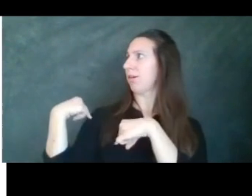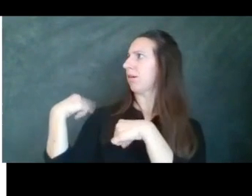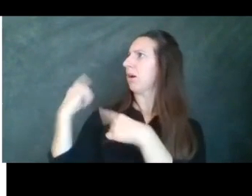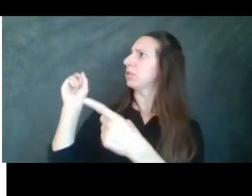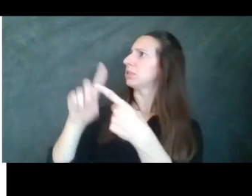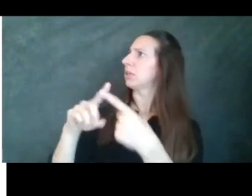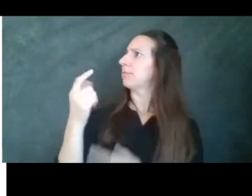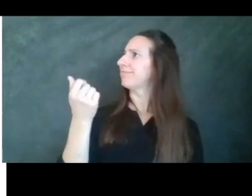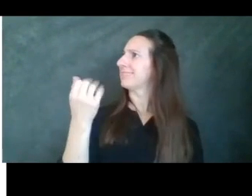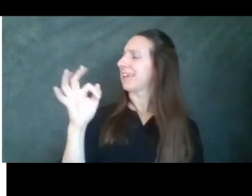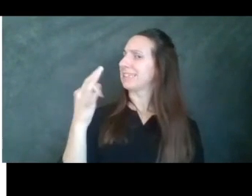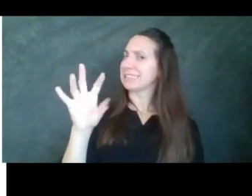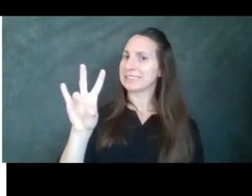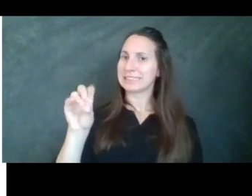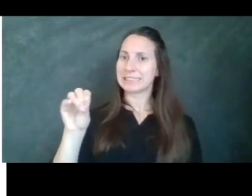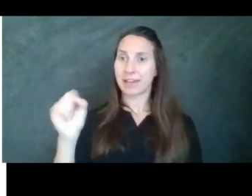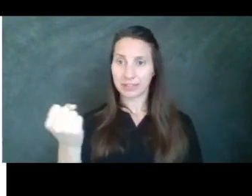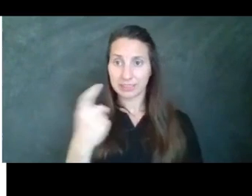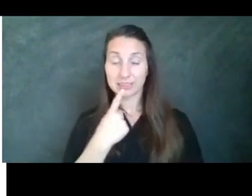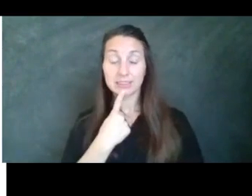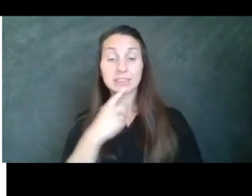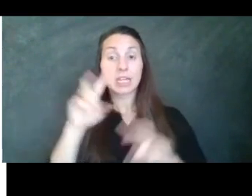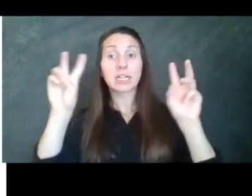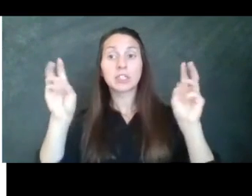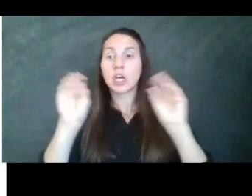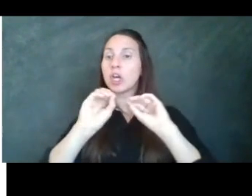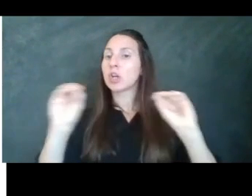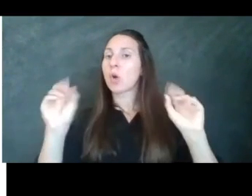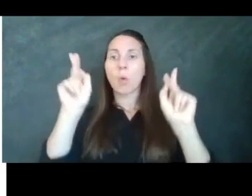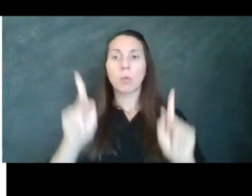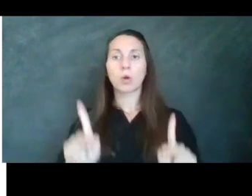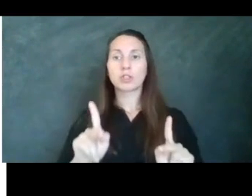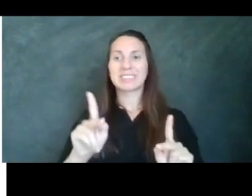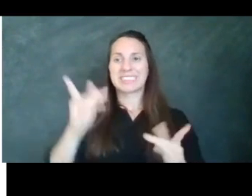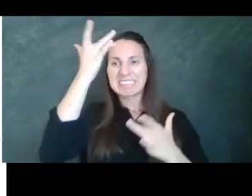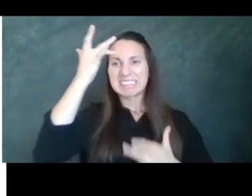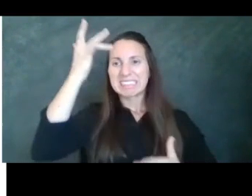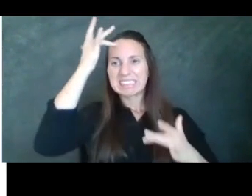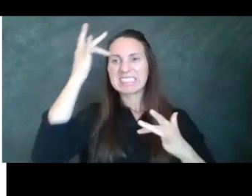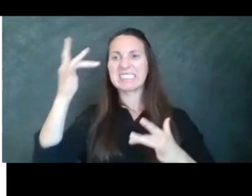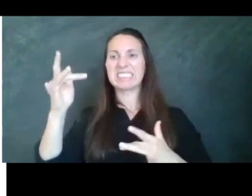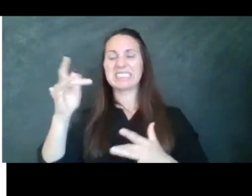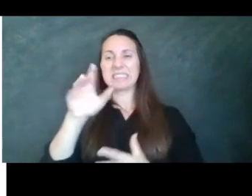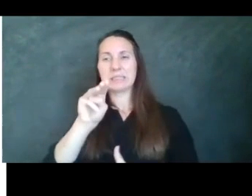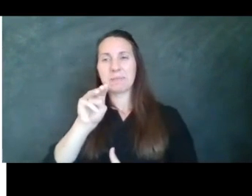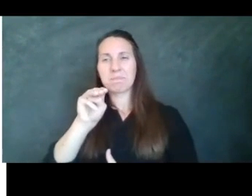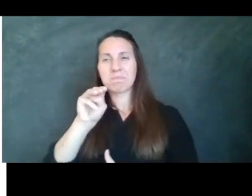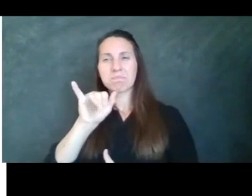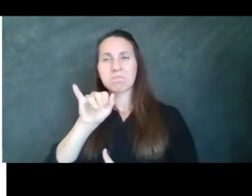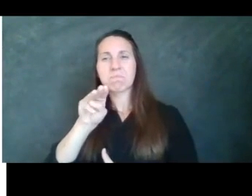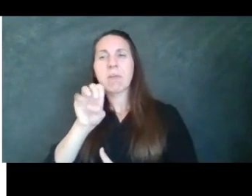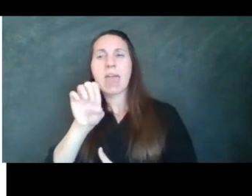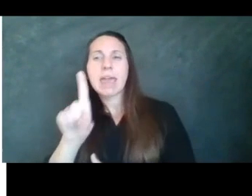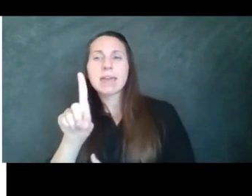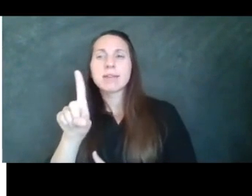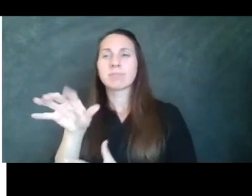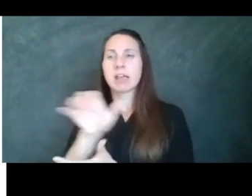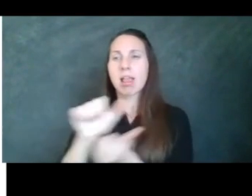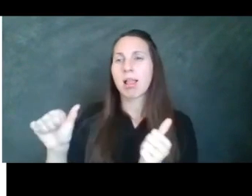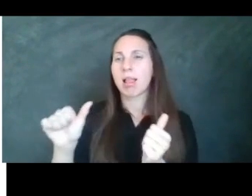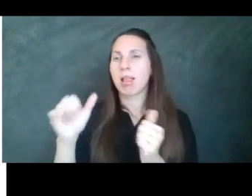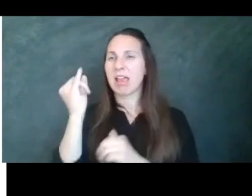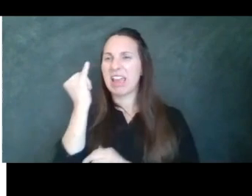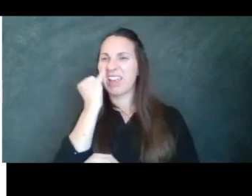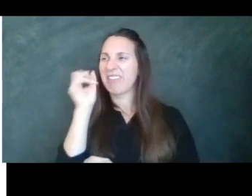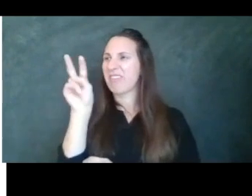1970s. No person who is diseased, maimed, or in any way deformed so as to be an unsightly or disgusting